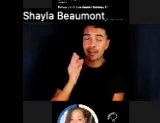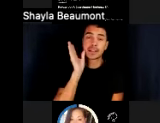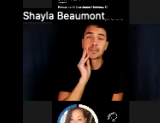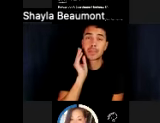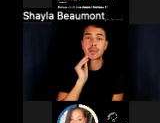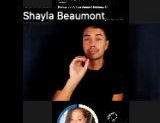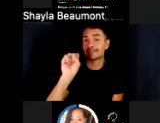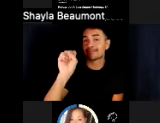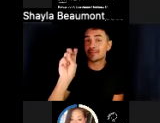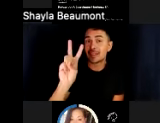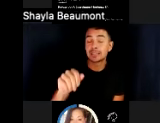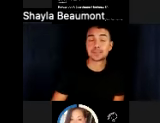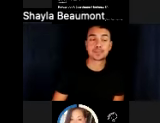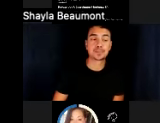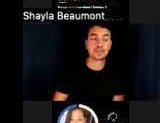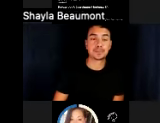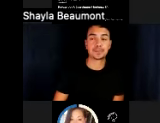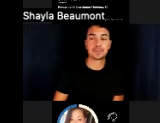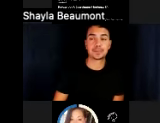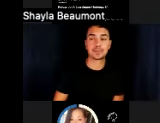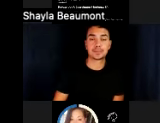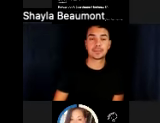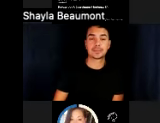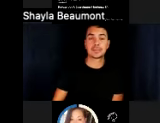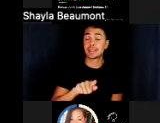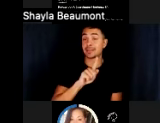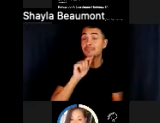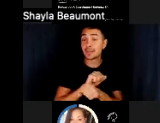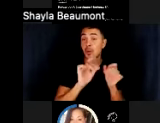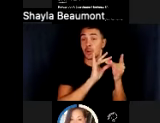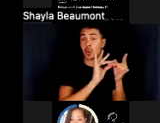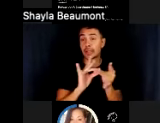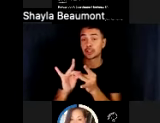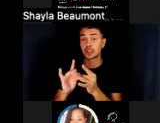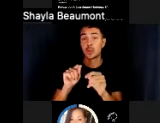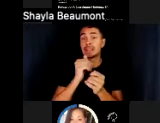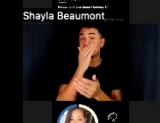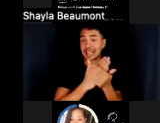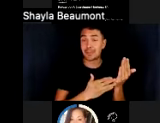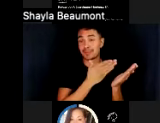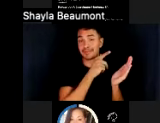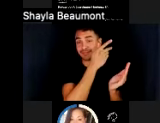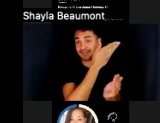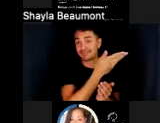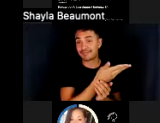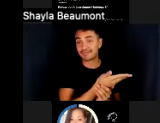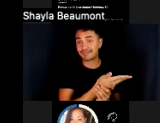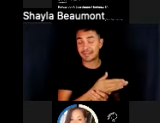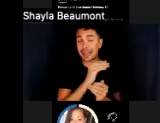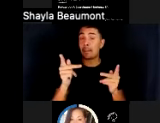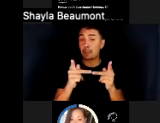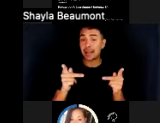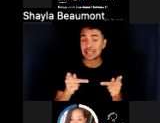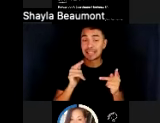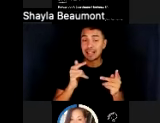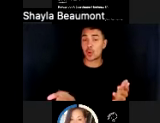experienced sexual violence. There's a correlation between some of these things, and there are places that this